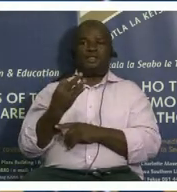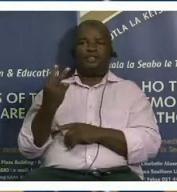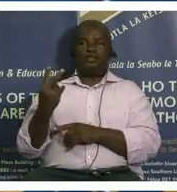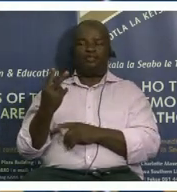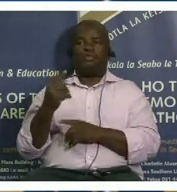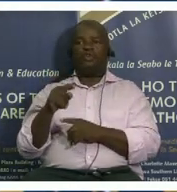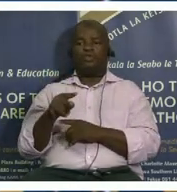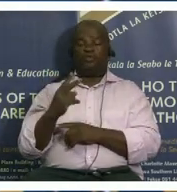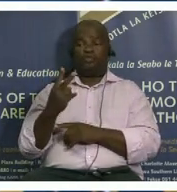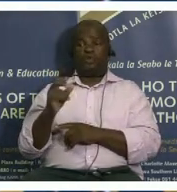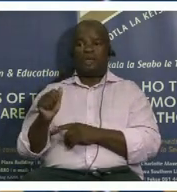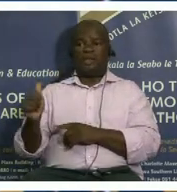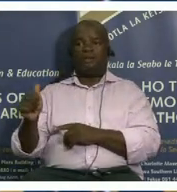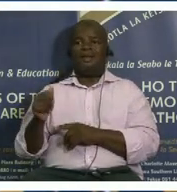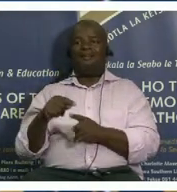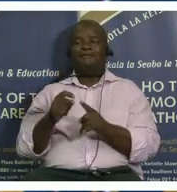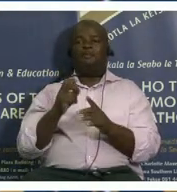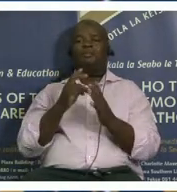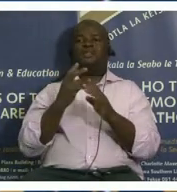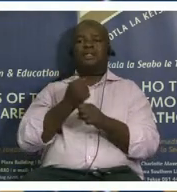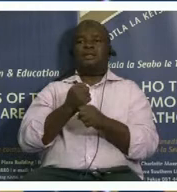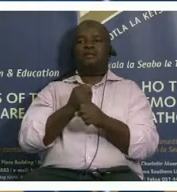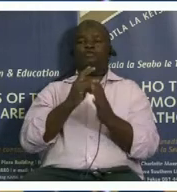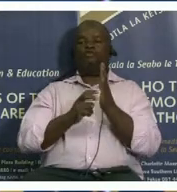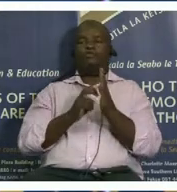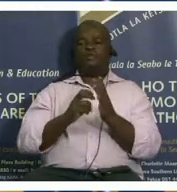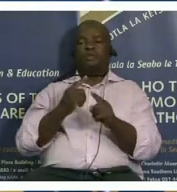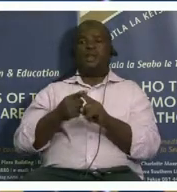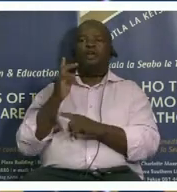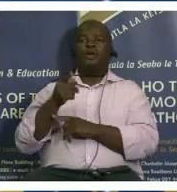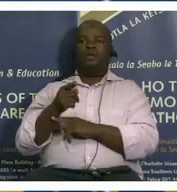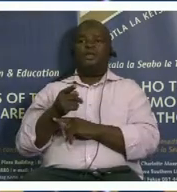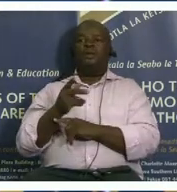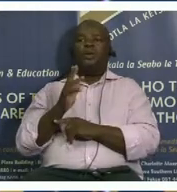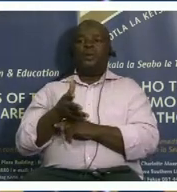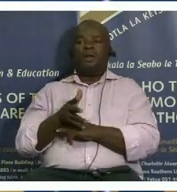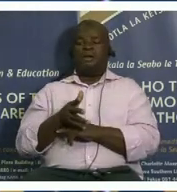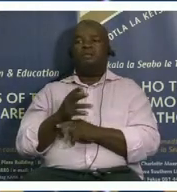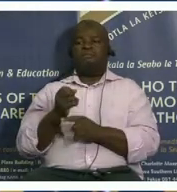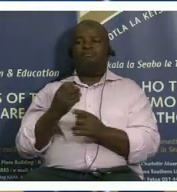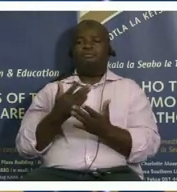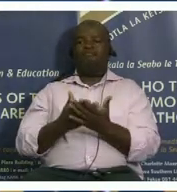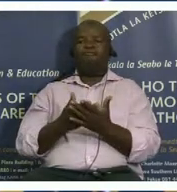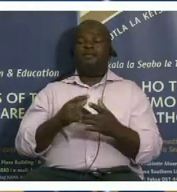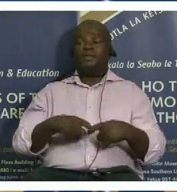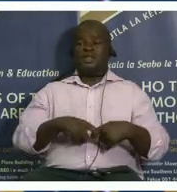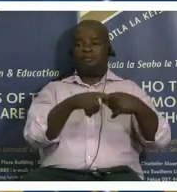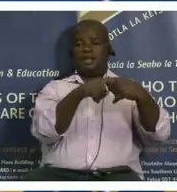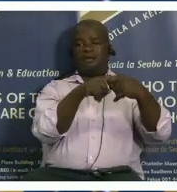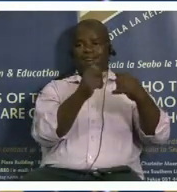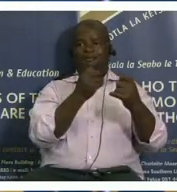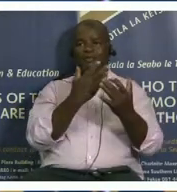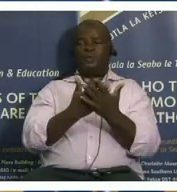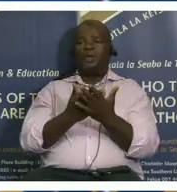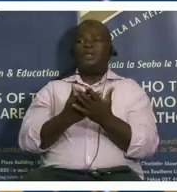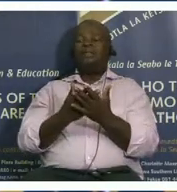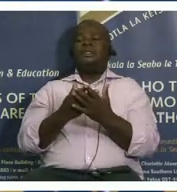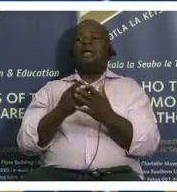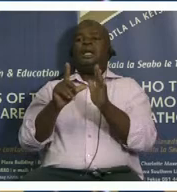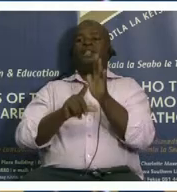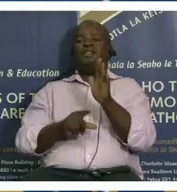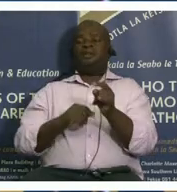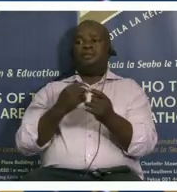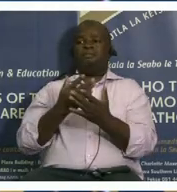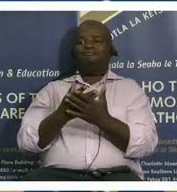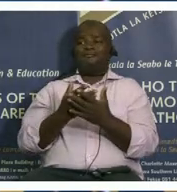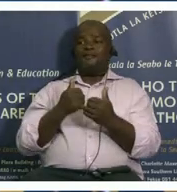32(2)(a) of the Standing Rules and Orders shall accordingly also be suspended to allow the House to sit